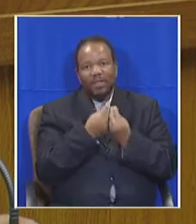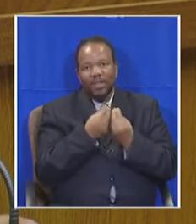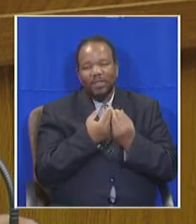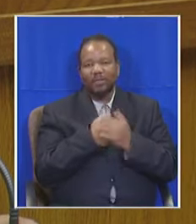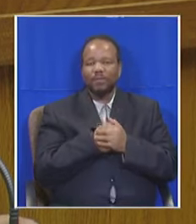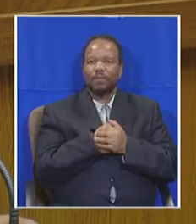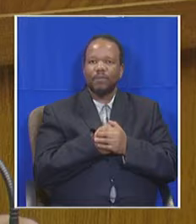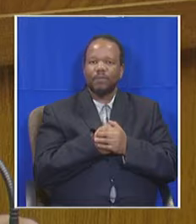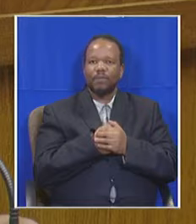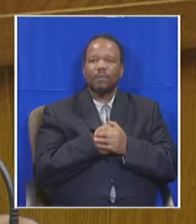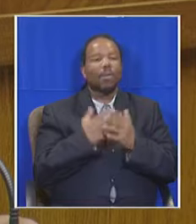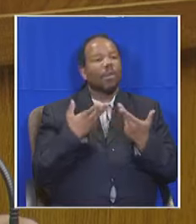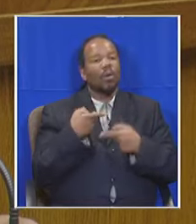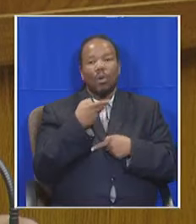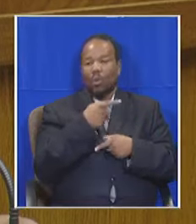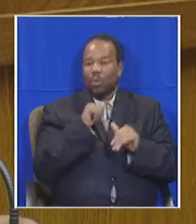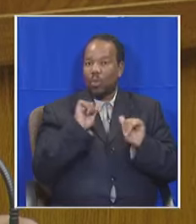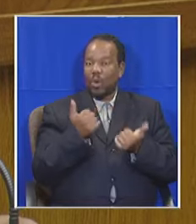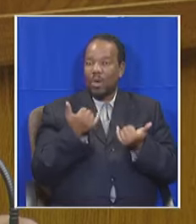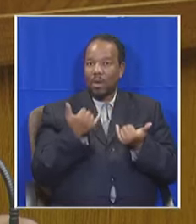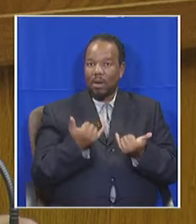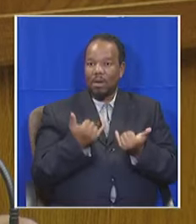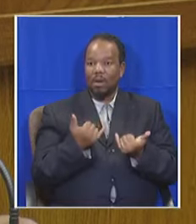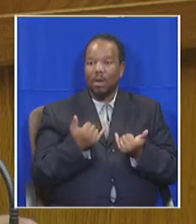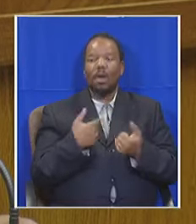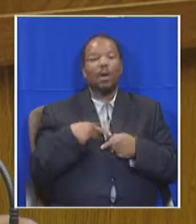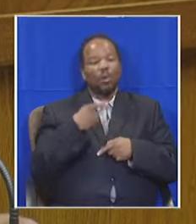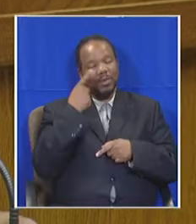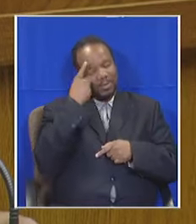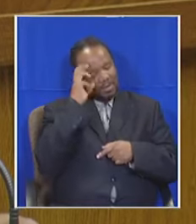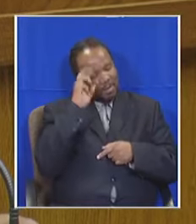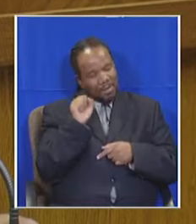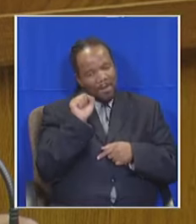ba 1976, re gopole go amogela maitapiso a bone.